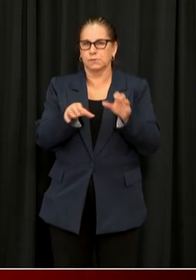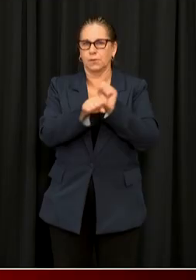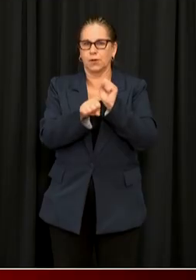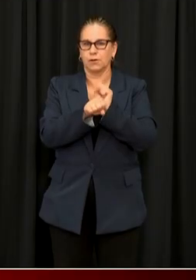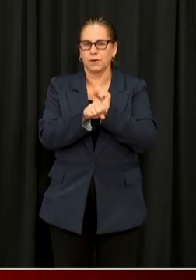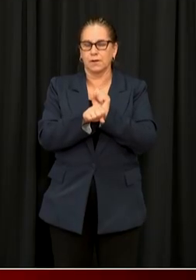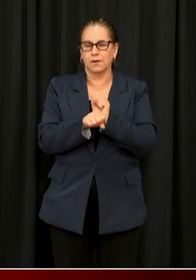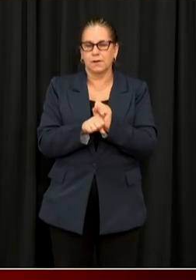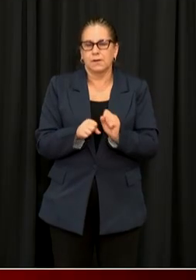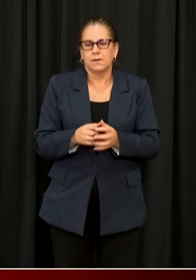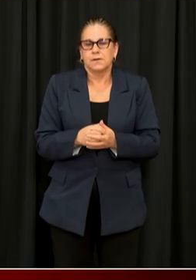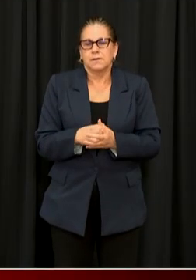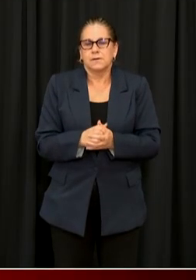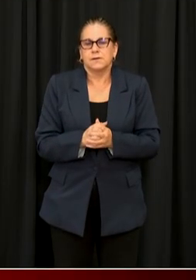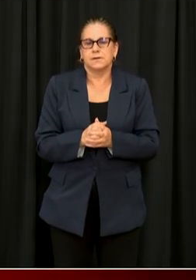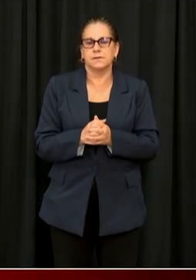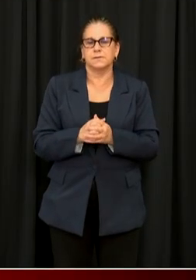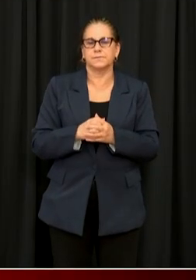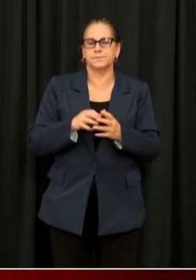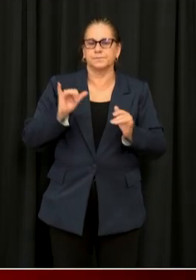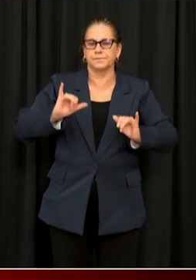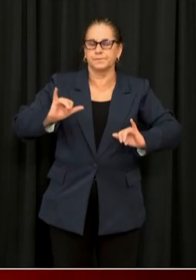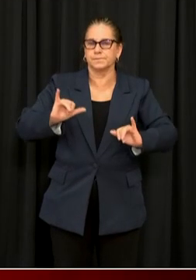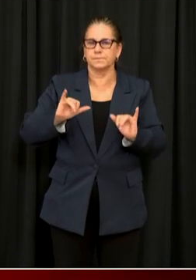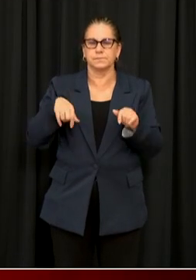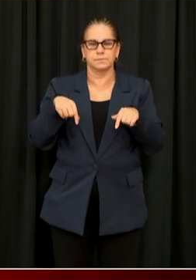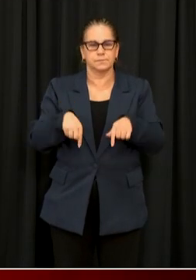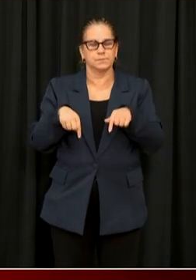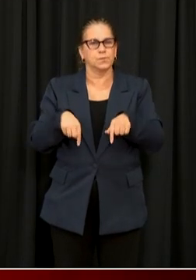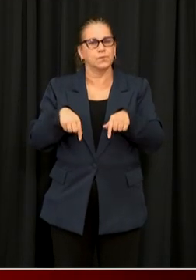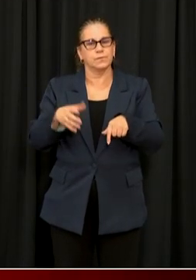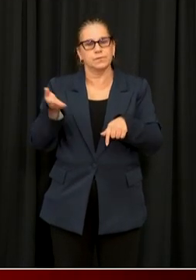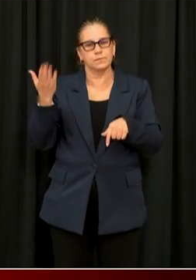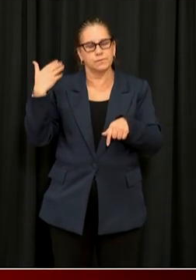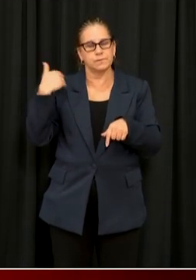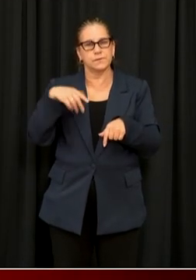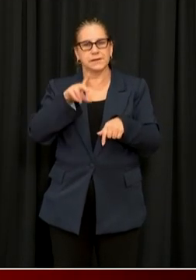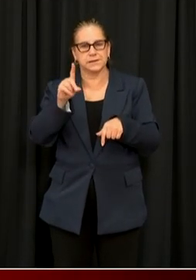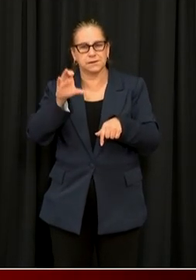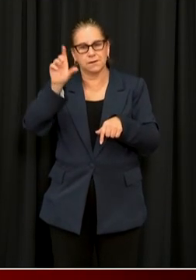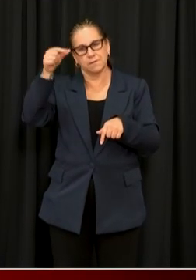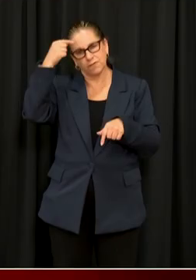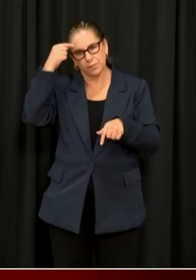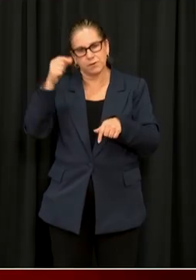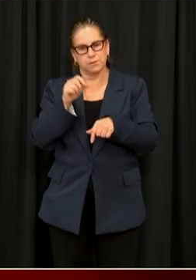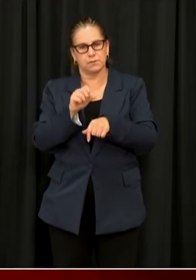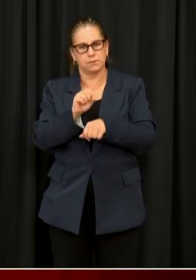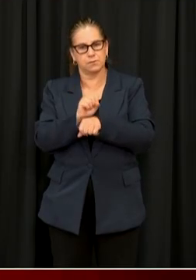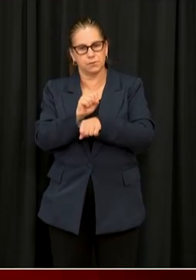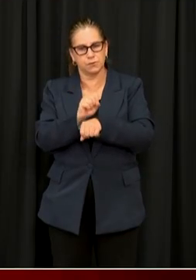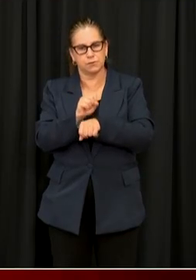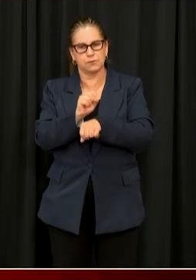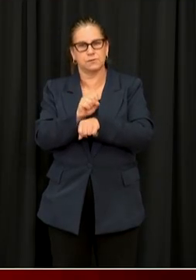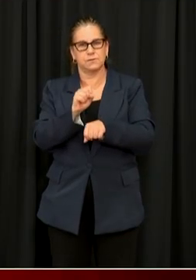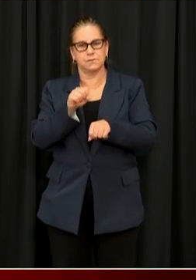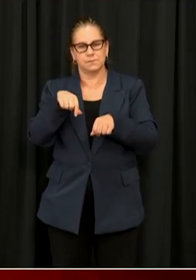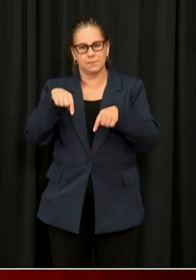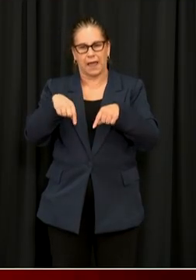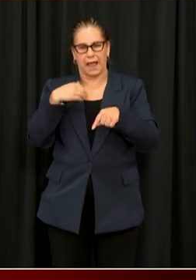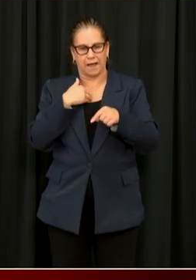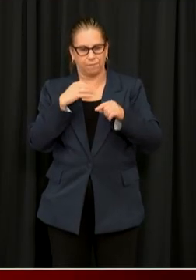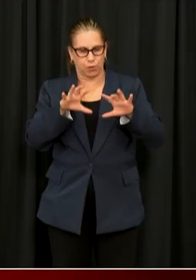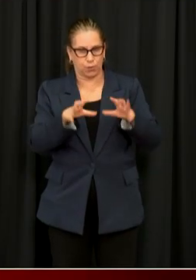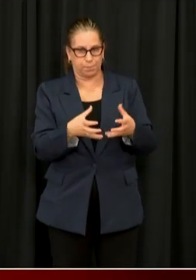entire DC government workforce will have a very rudimentary training in what contact tracing